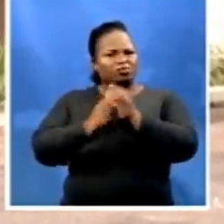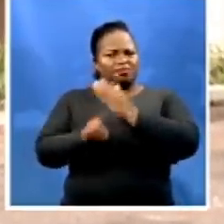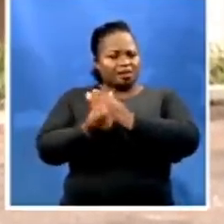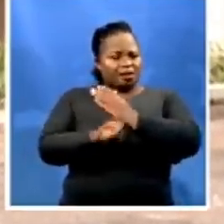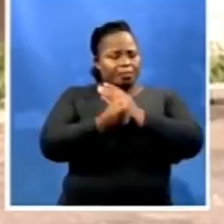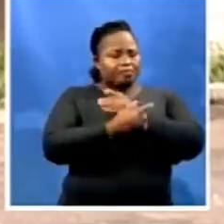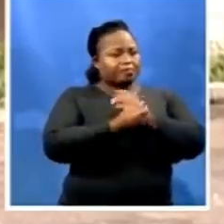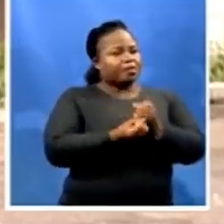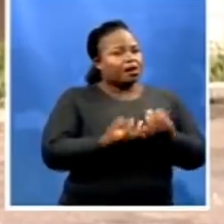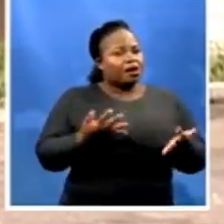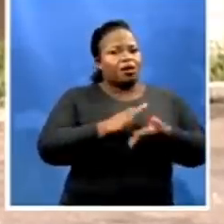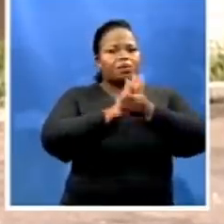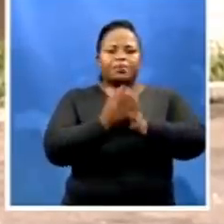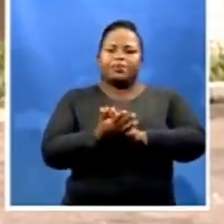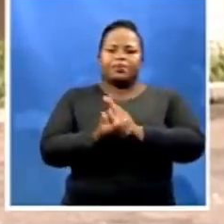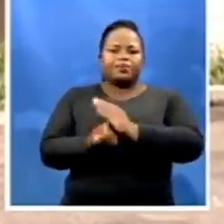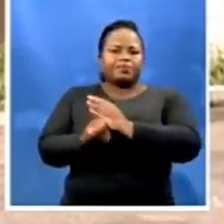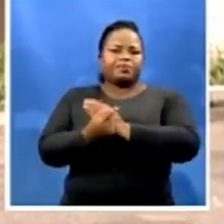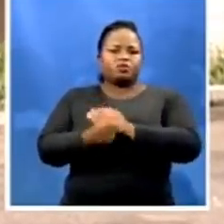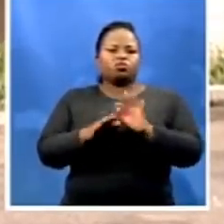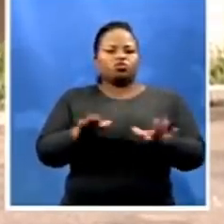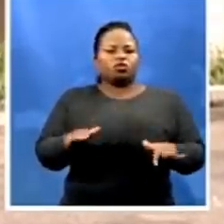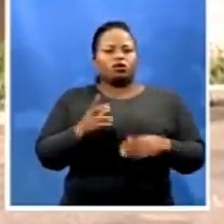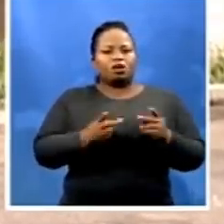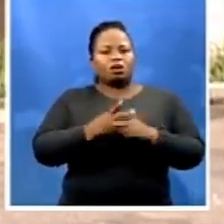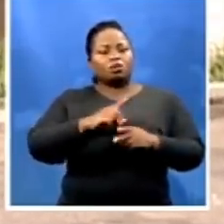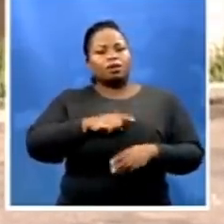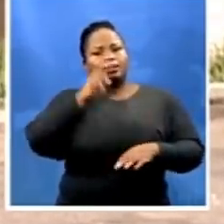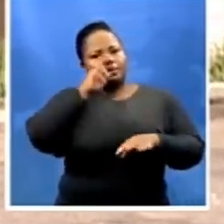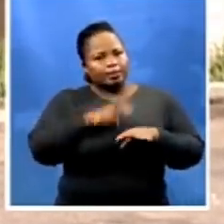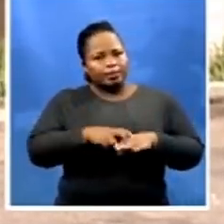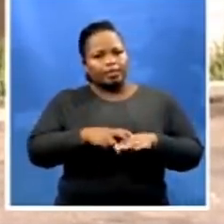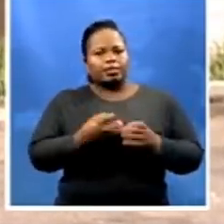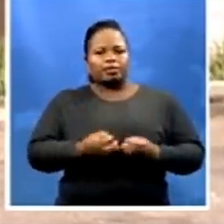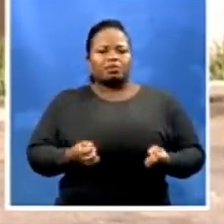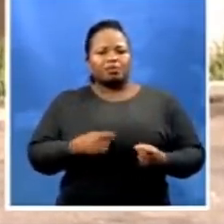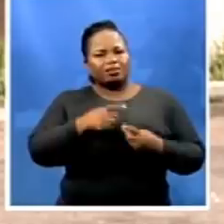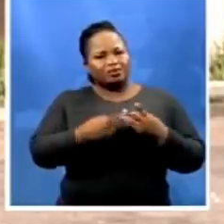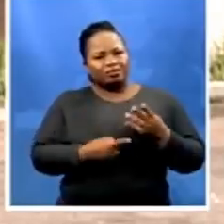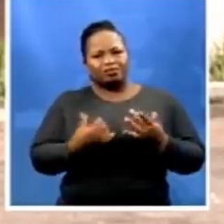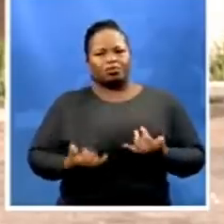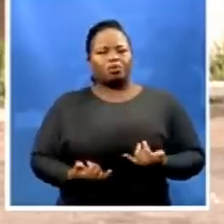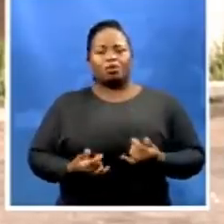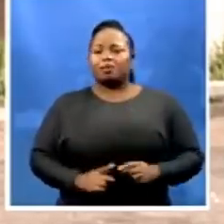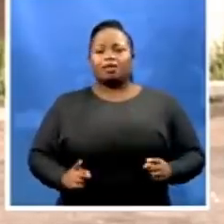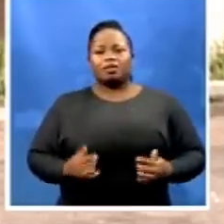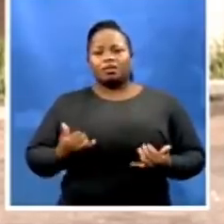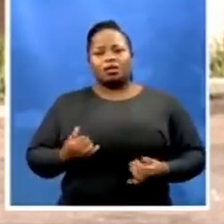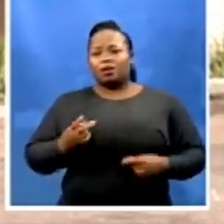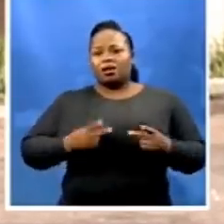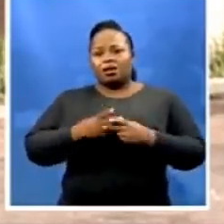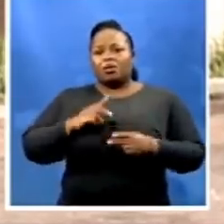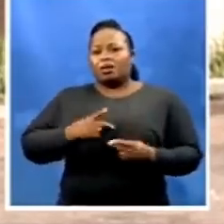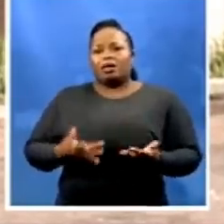These are children that desperately need these devices, and they are not as well equipped and well off as some of the other